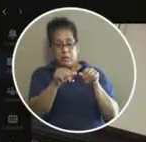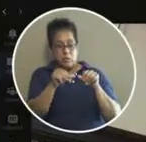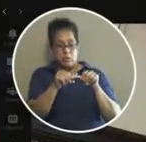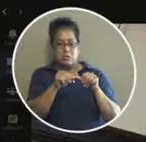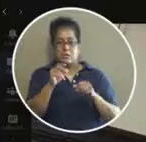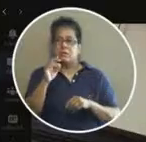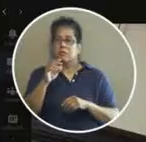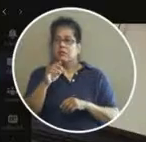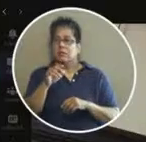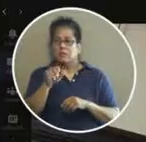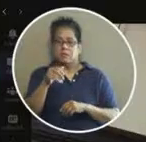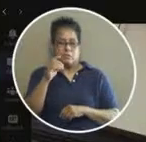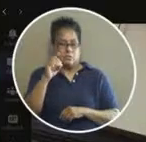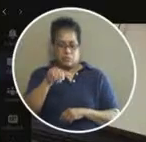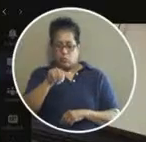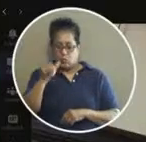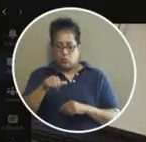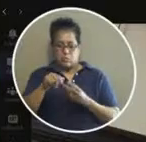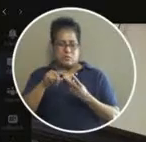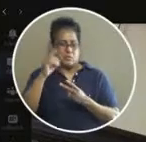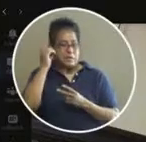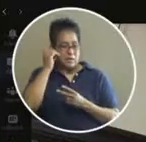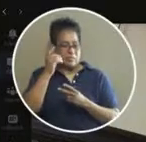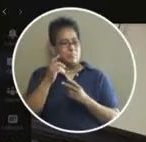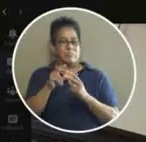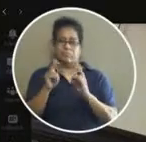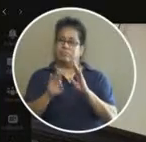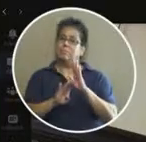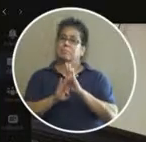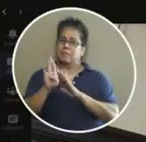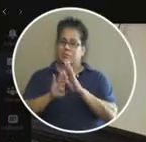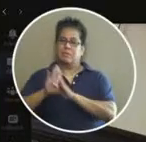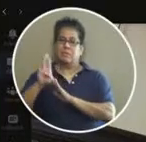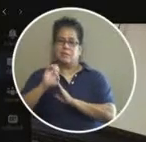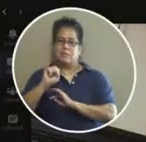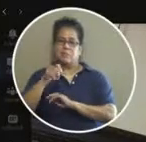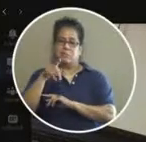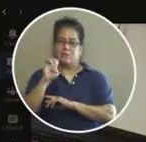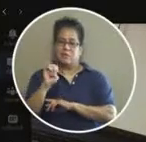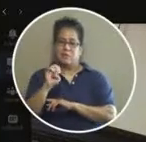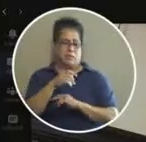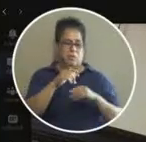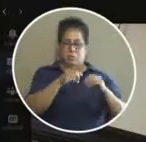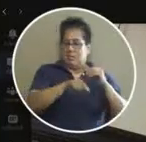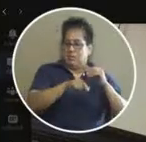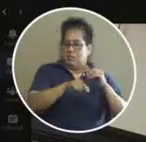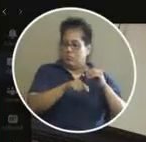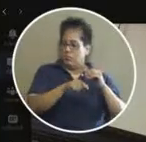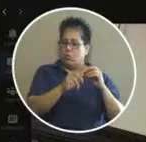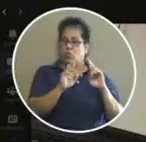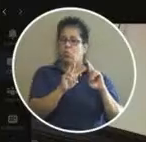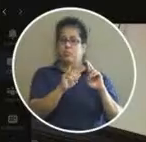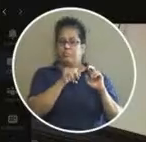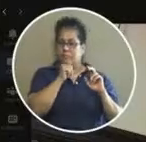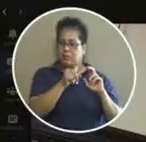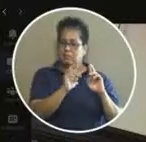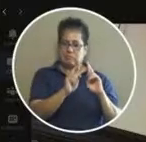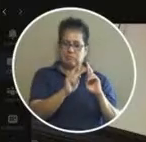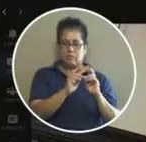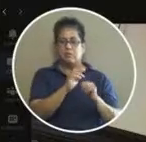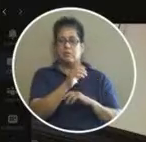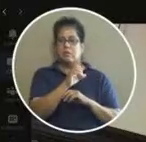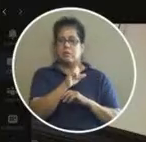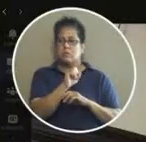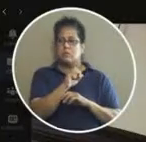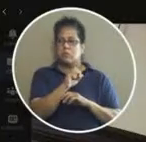Dallas and some others have had, and Austin have some big spikes, we haven't had that yet, and we hope we don't. So based